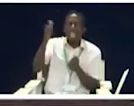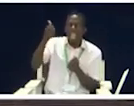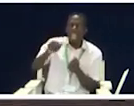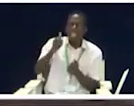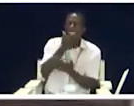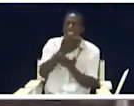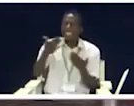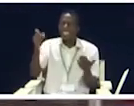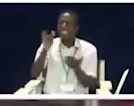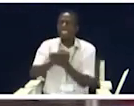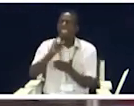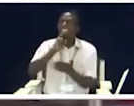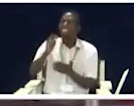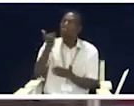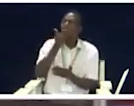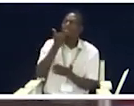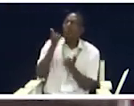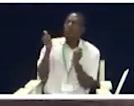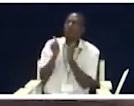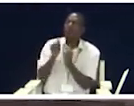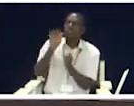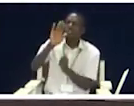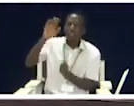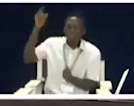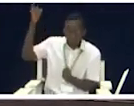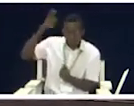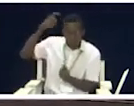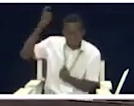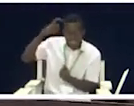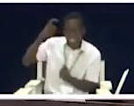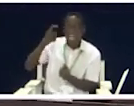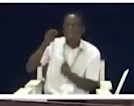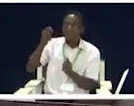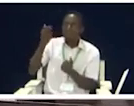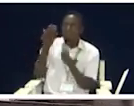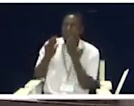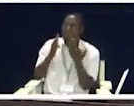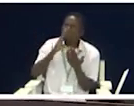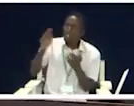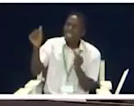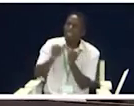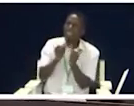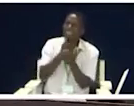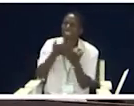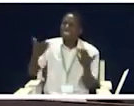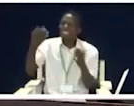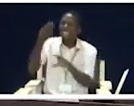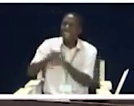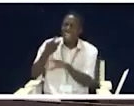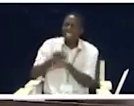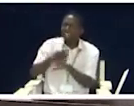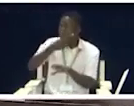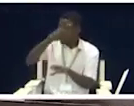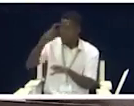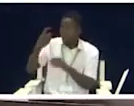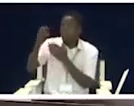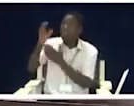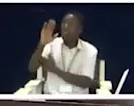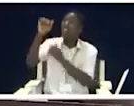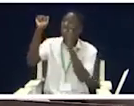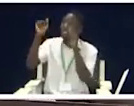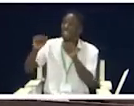your mental faculty? Is there a comprehension that is difficult for you? Because God can do wonders